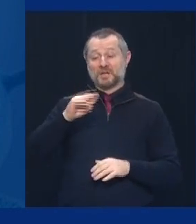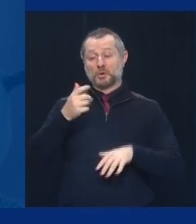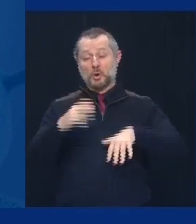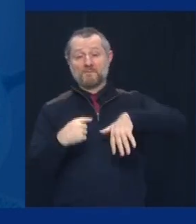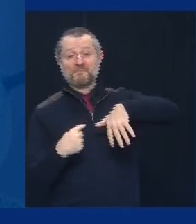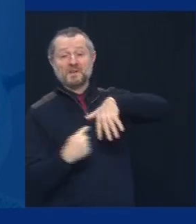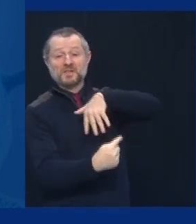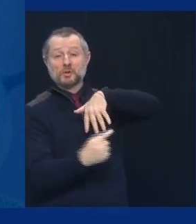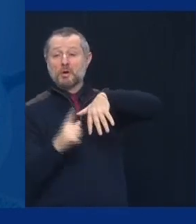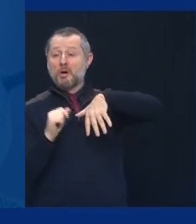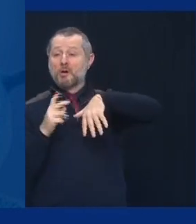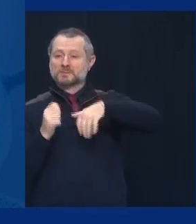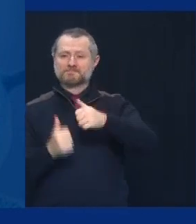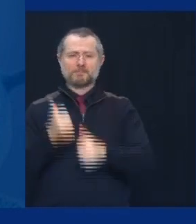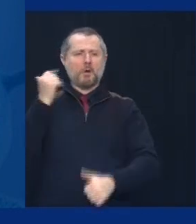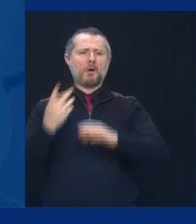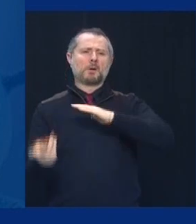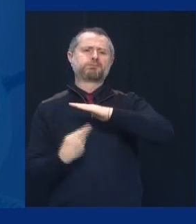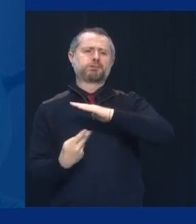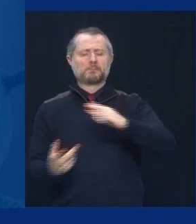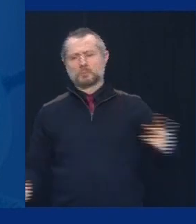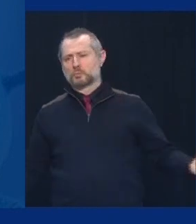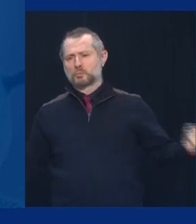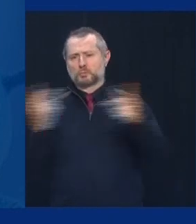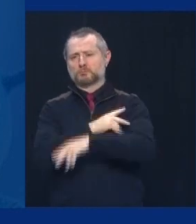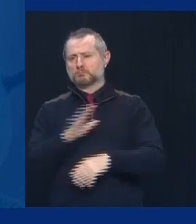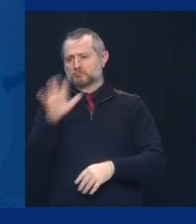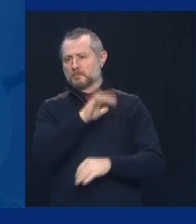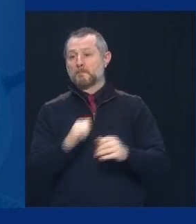of hospitalization by population.